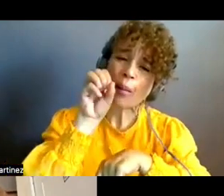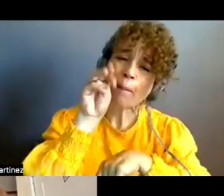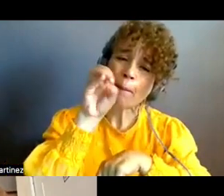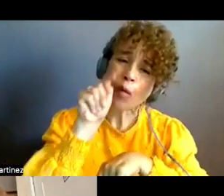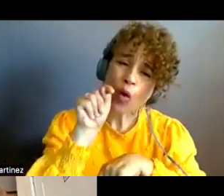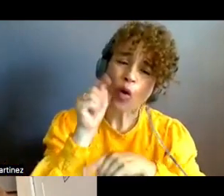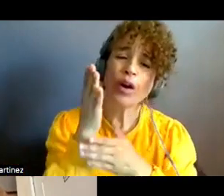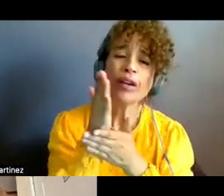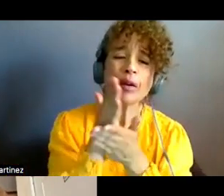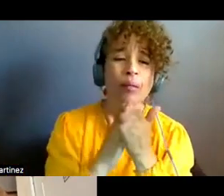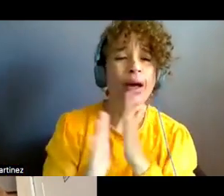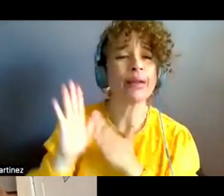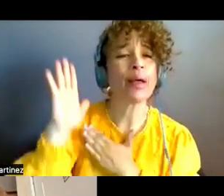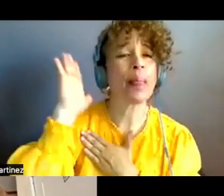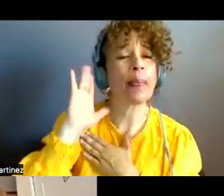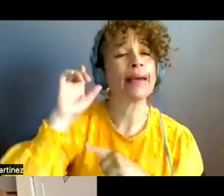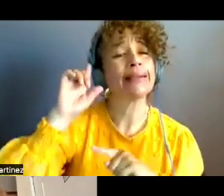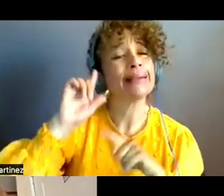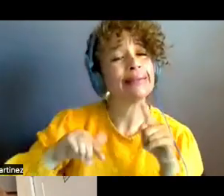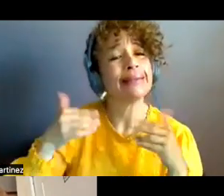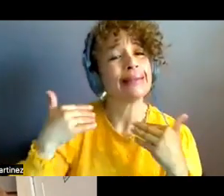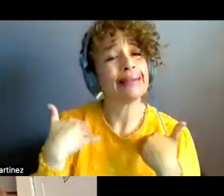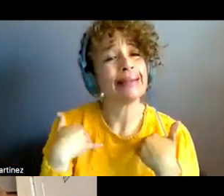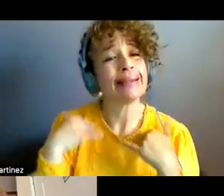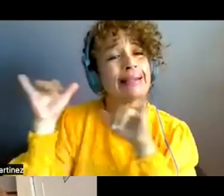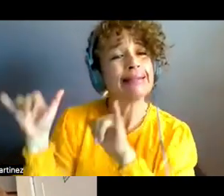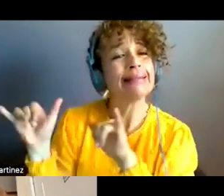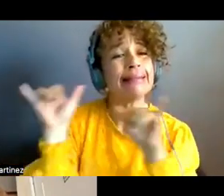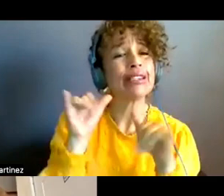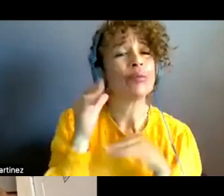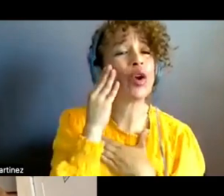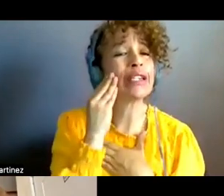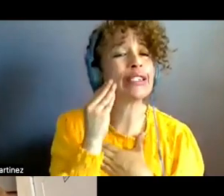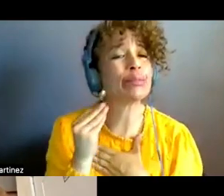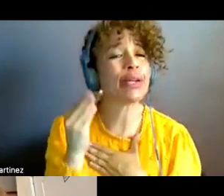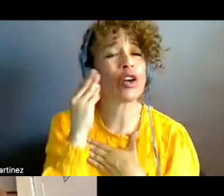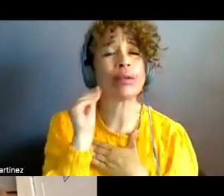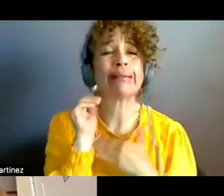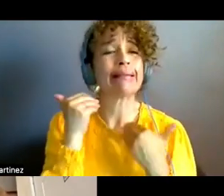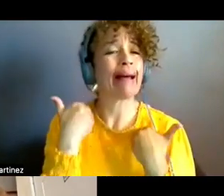those from the past can't, because they didn't have similar experiences.